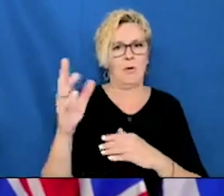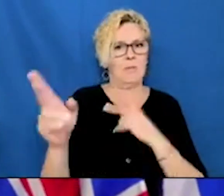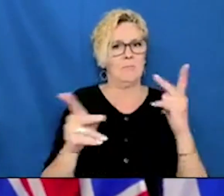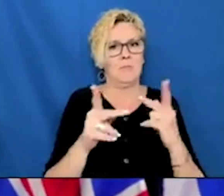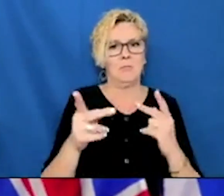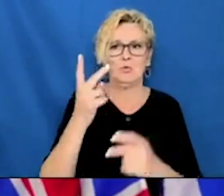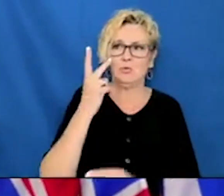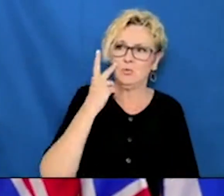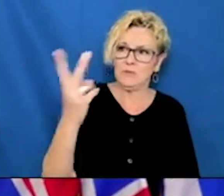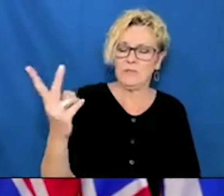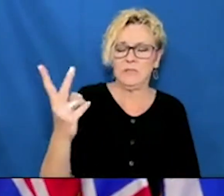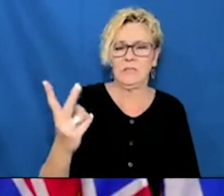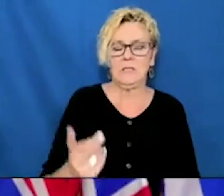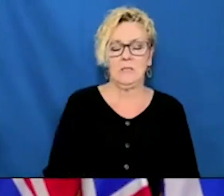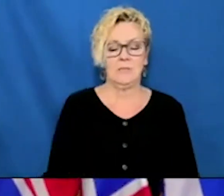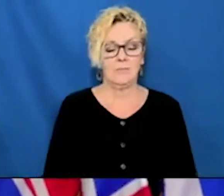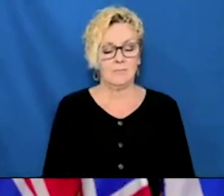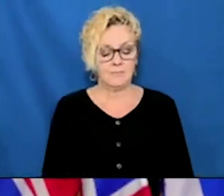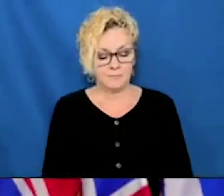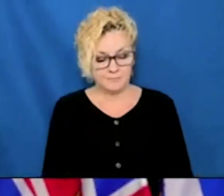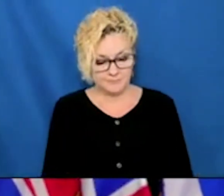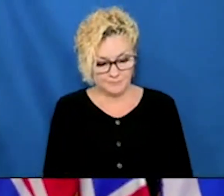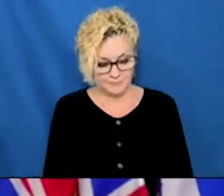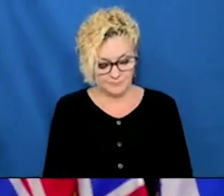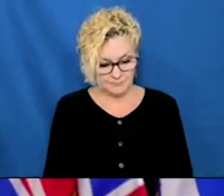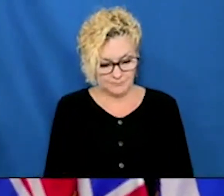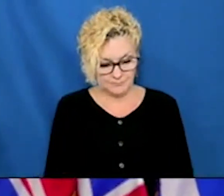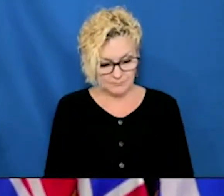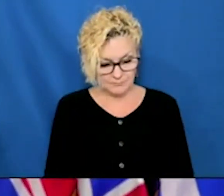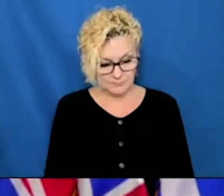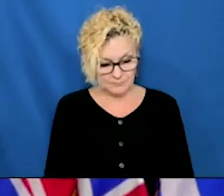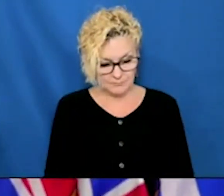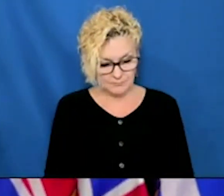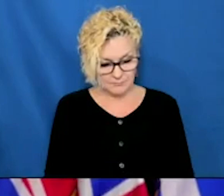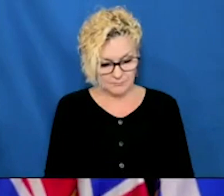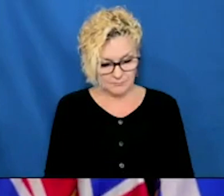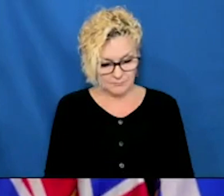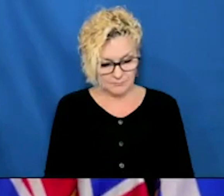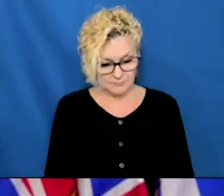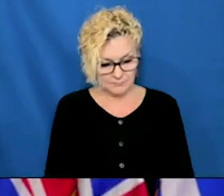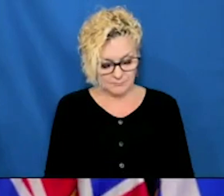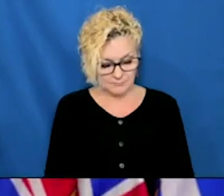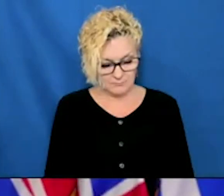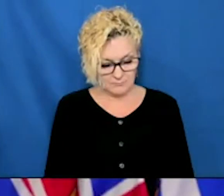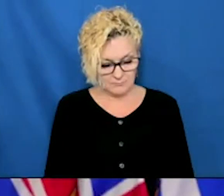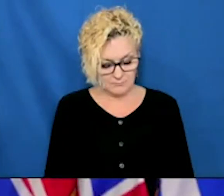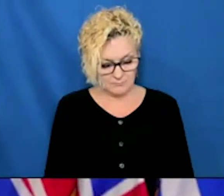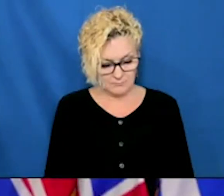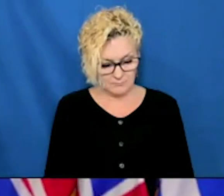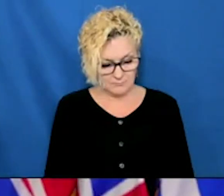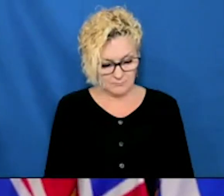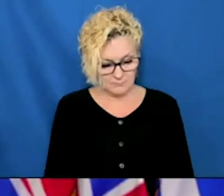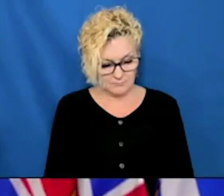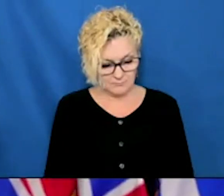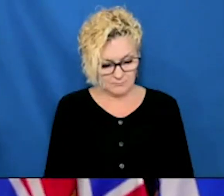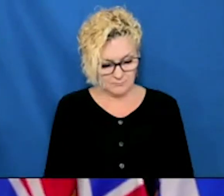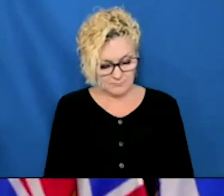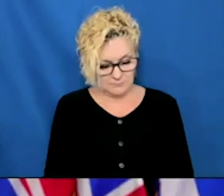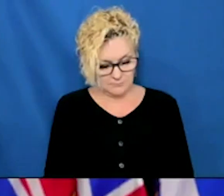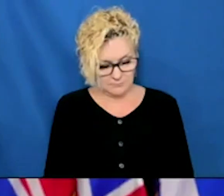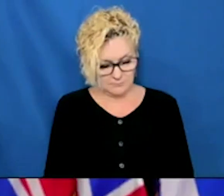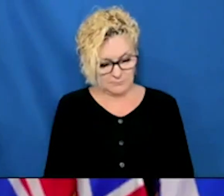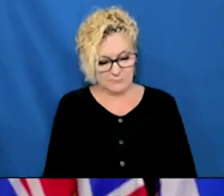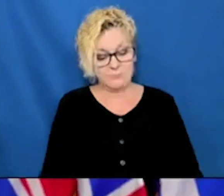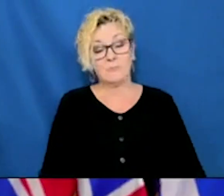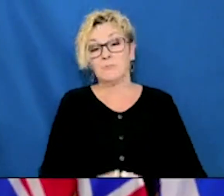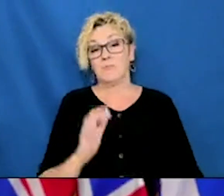part of the campaign and providing full, constant, and full-throated support from the government for that effort. And